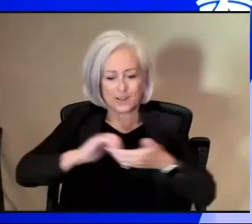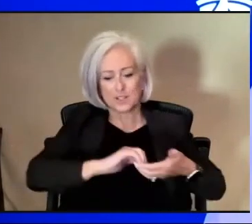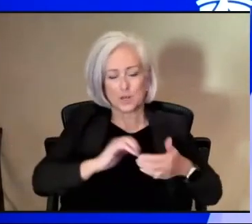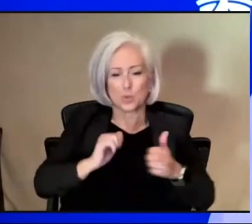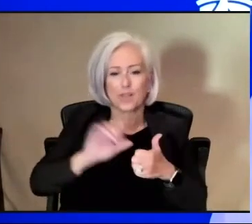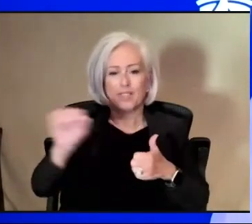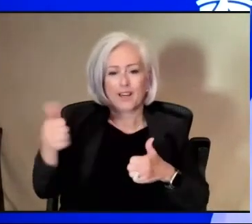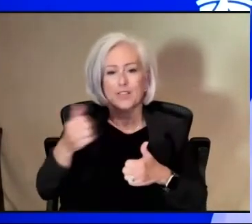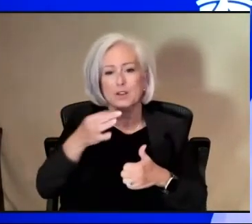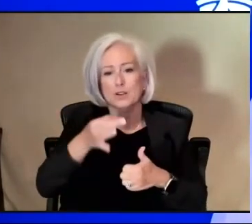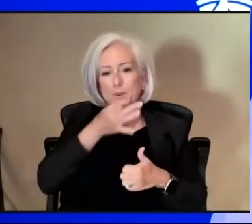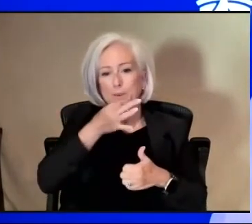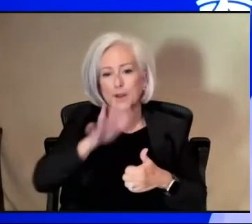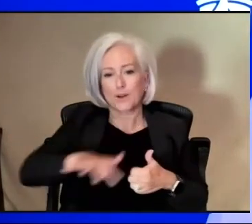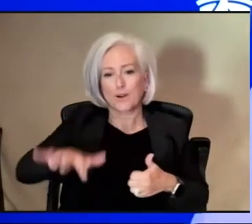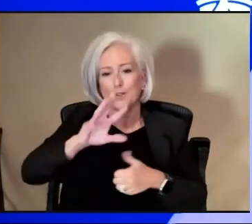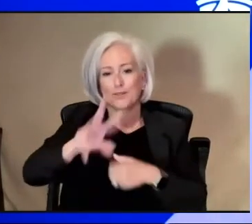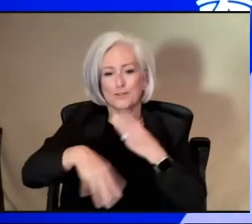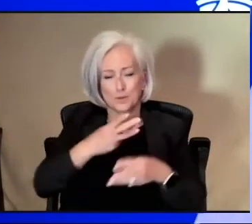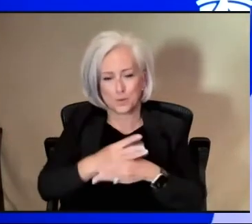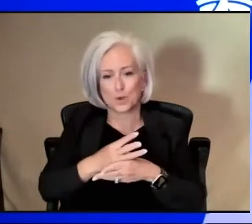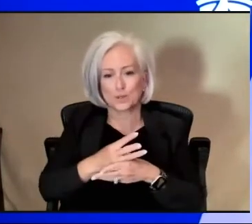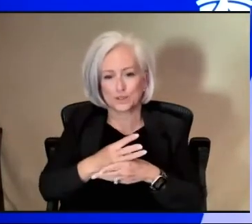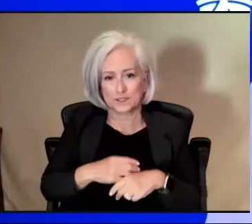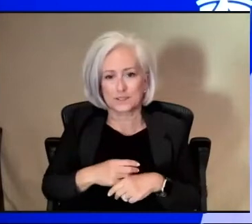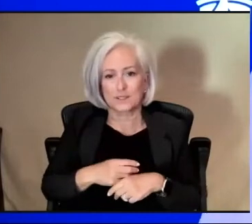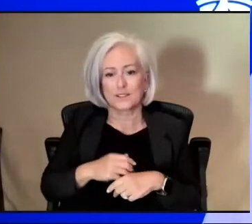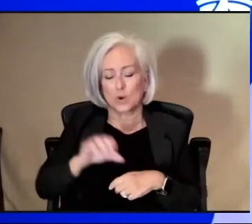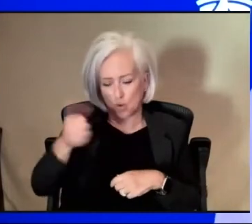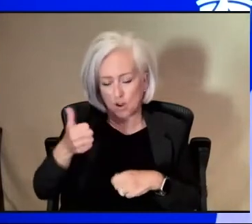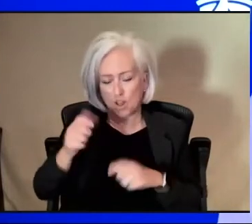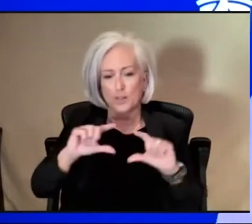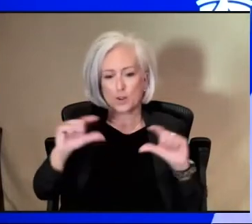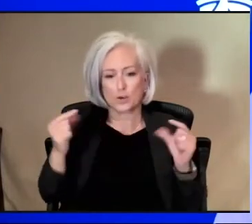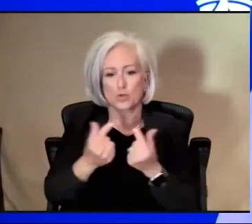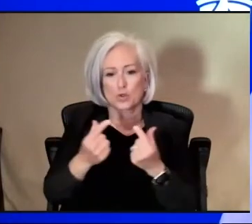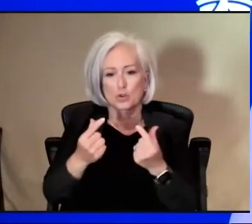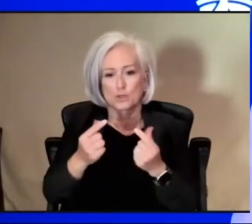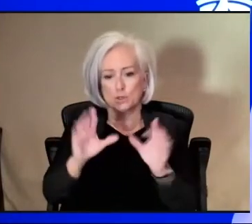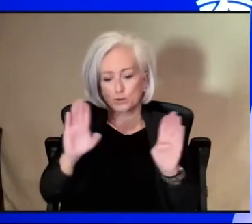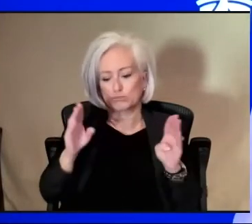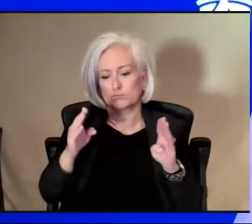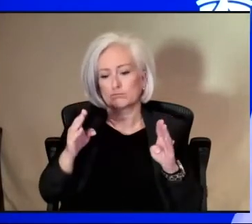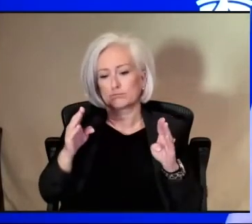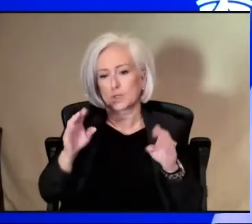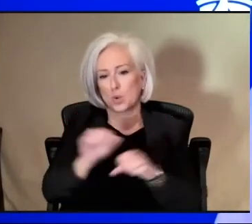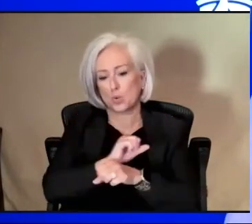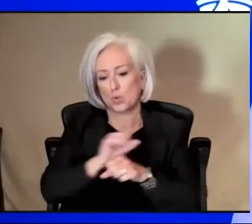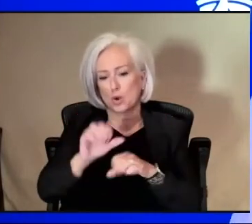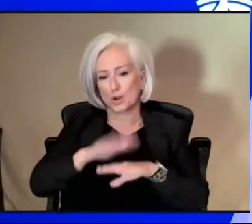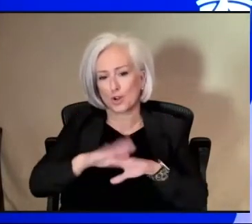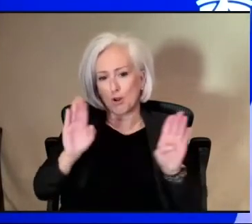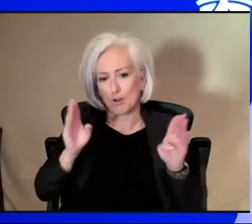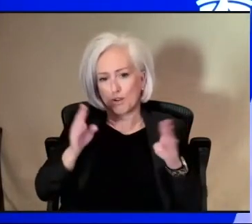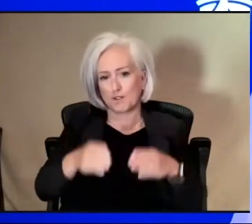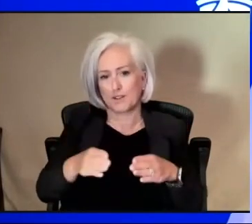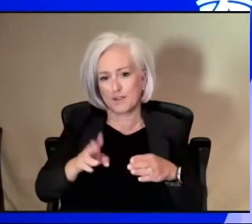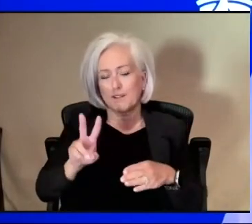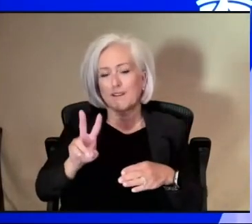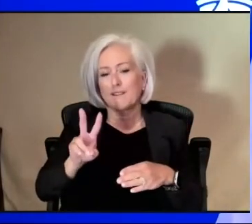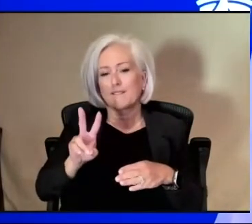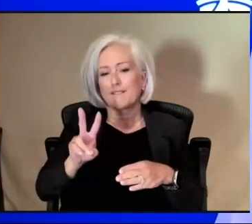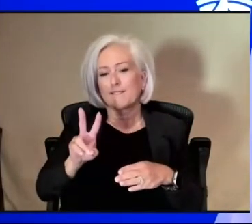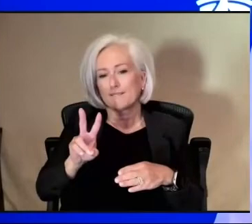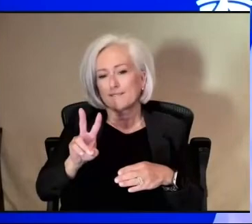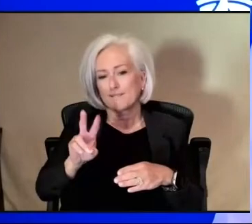or other groups who work on the viruses. But I'll defer to our guests and Dr. Castro if they have any